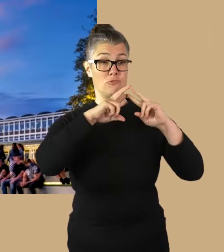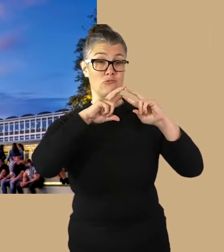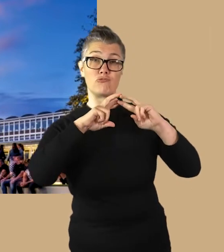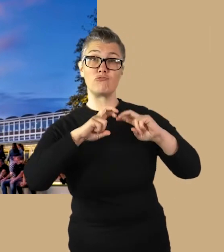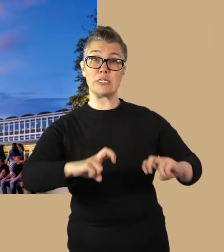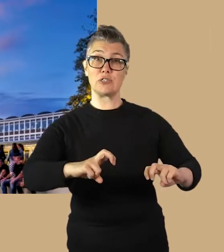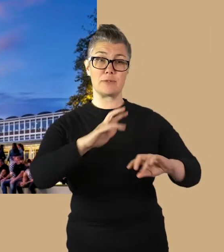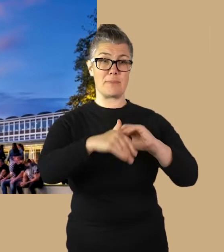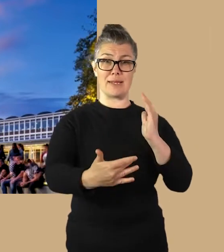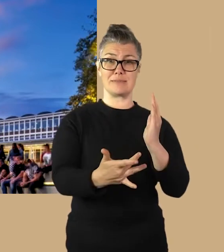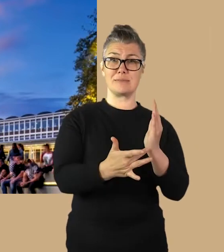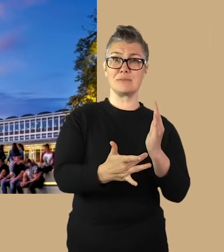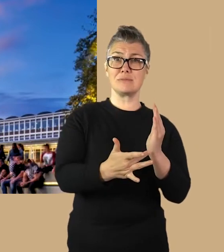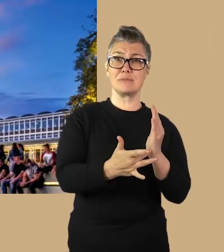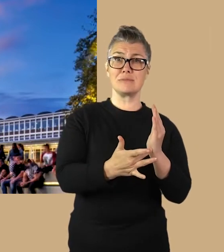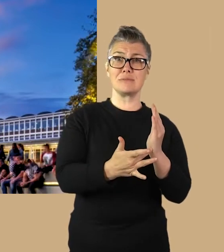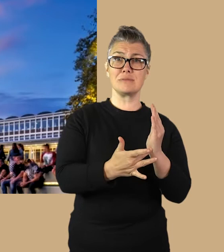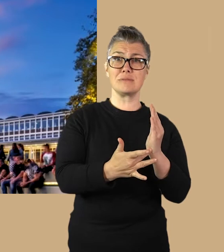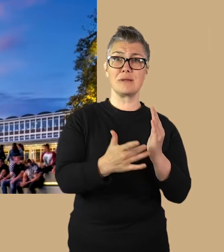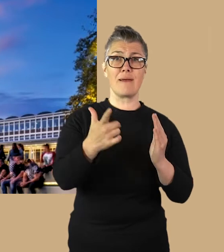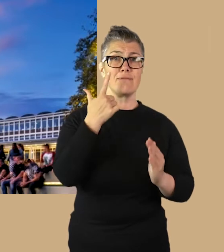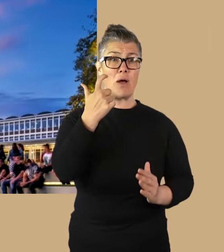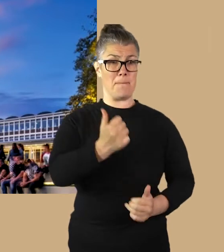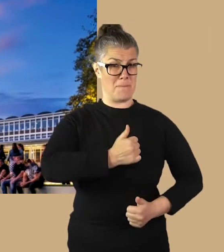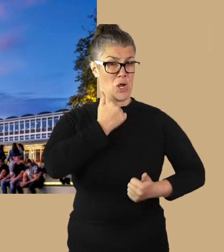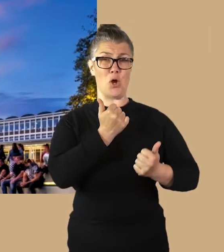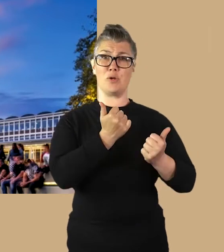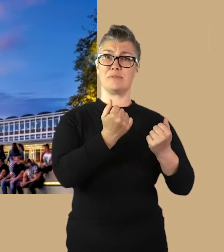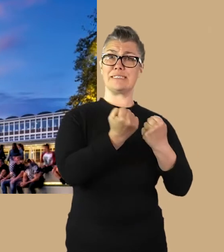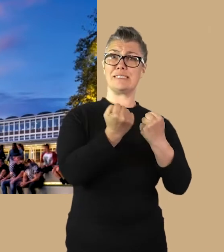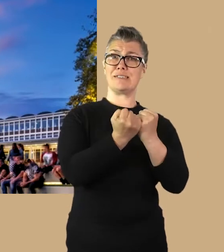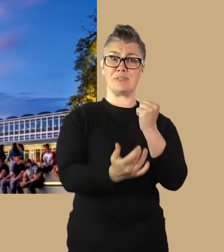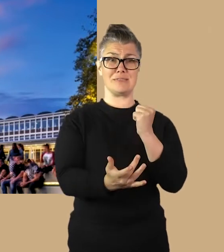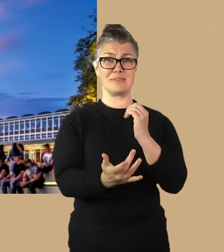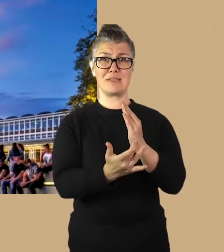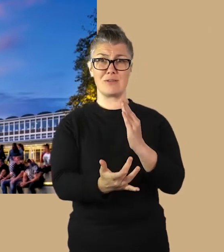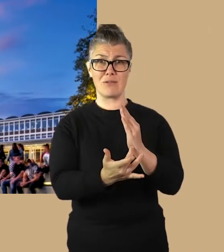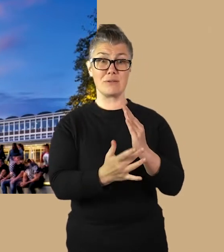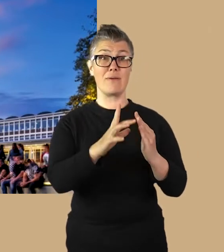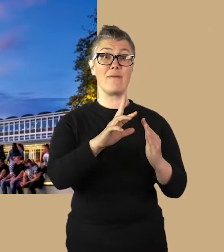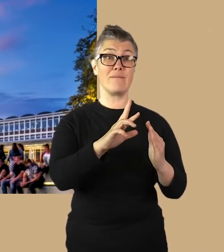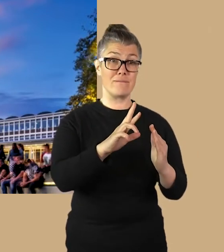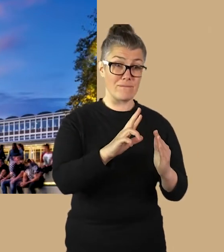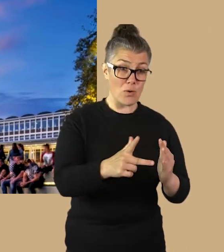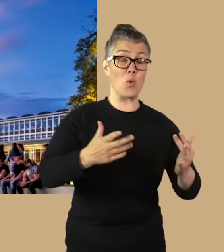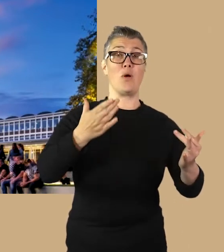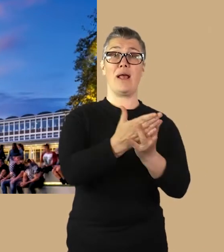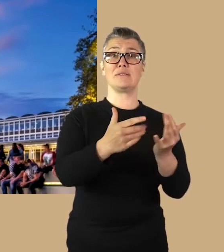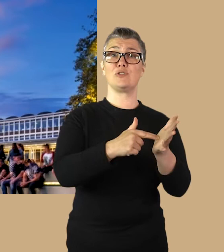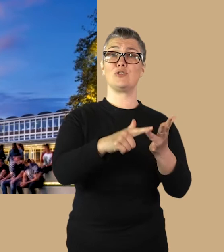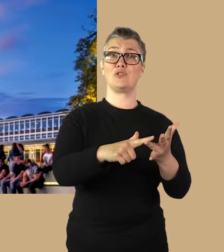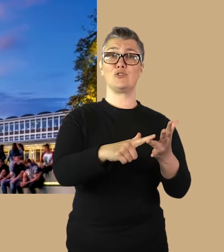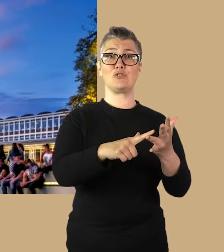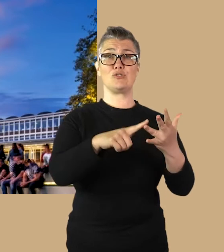actual technology and find my own assistive technology to support my educational